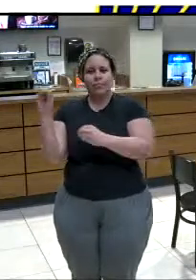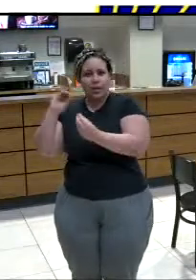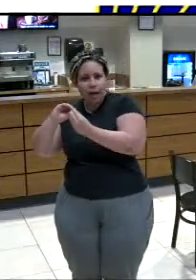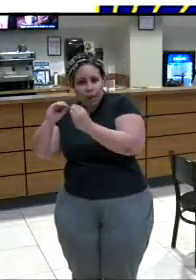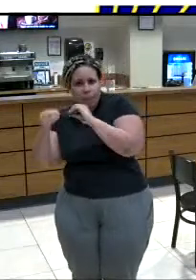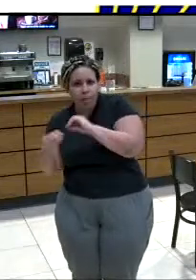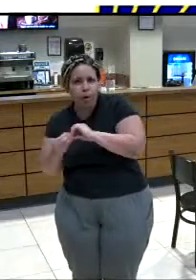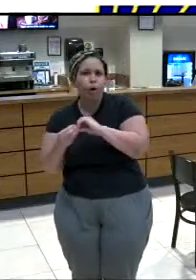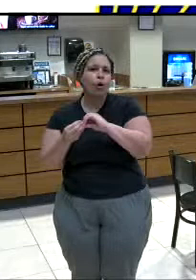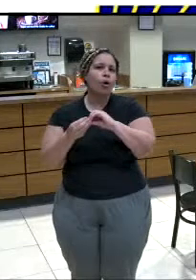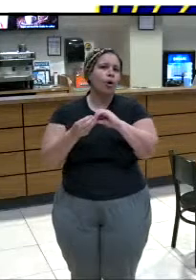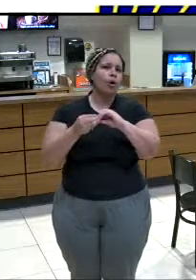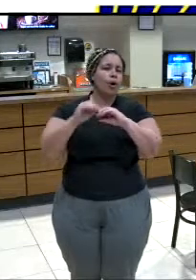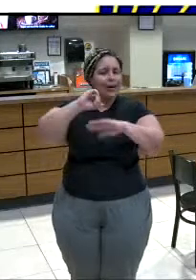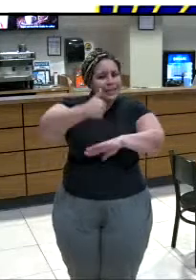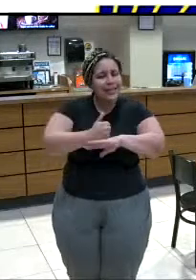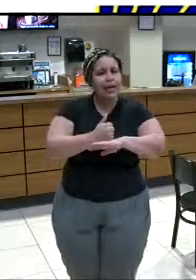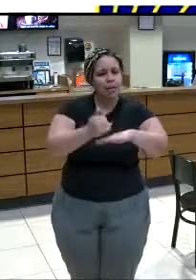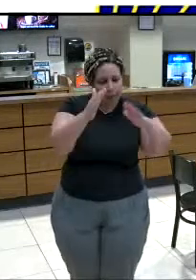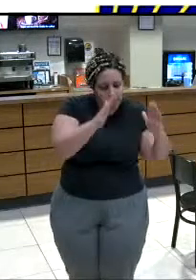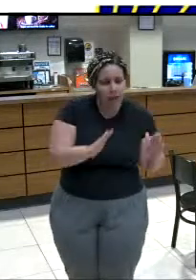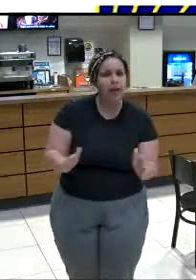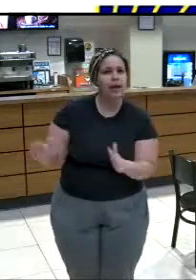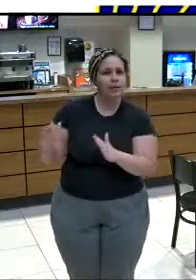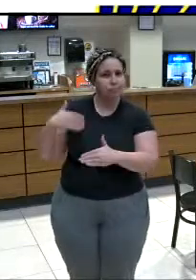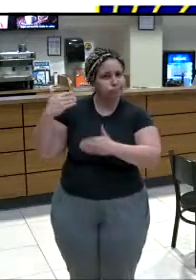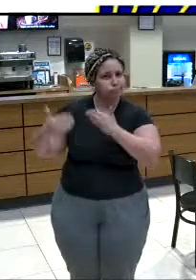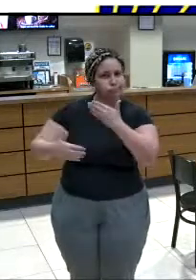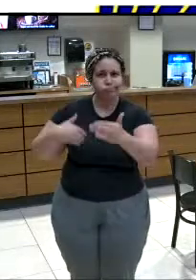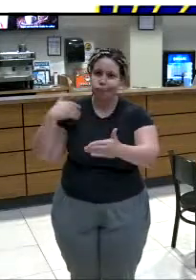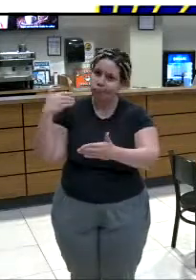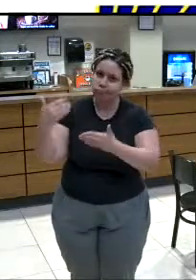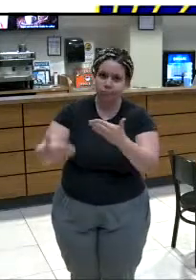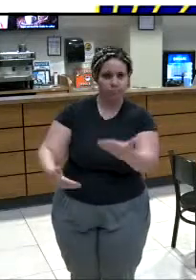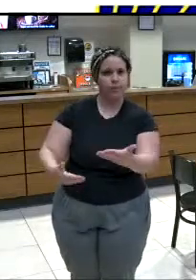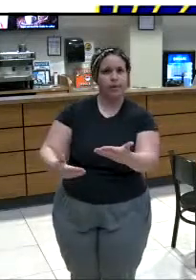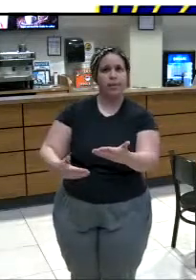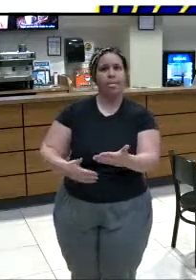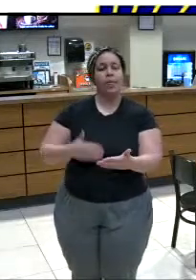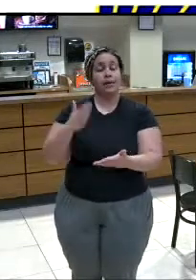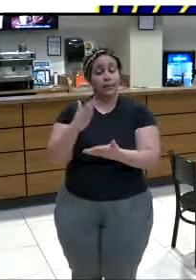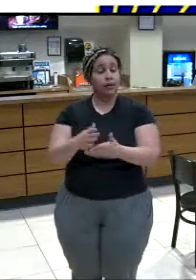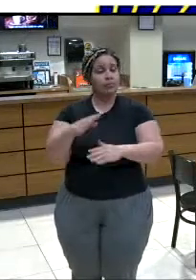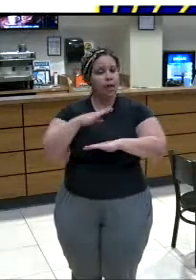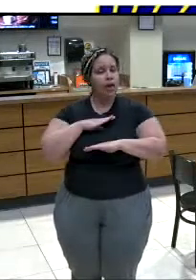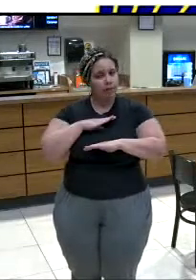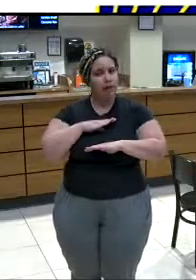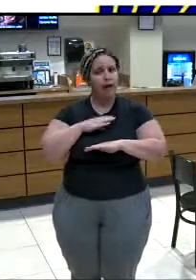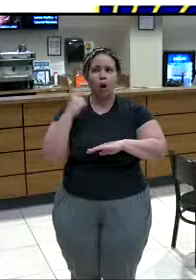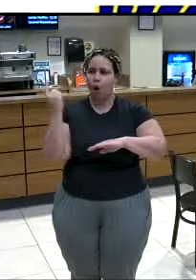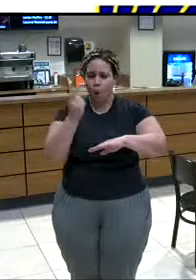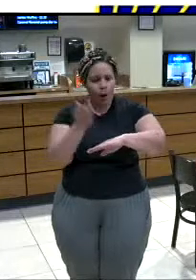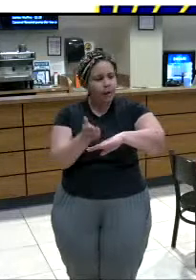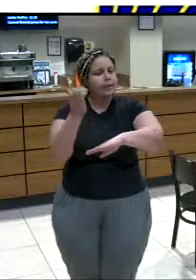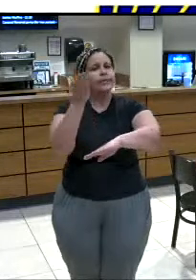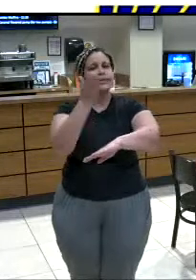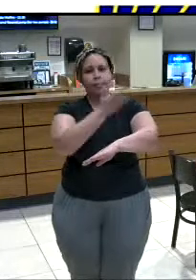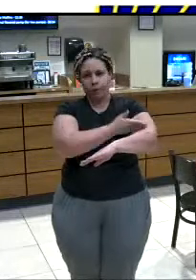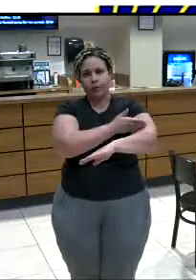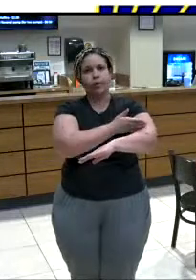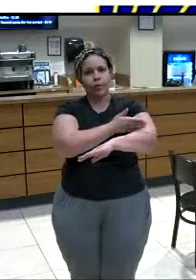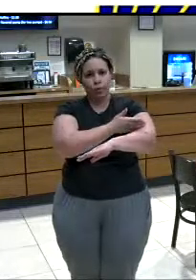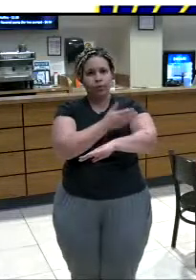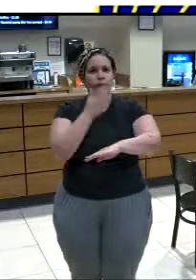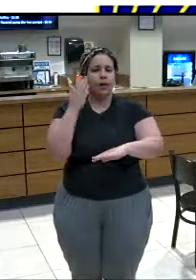process. And some objectives could be met, but they also could always be improved. We must always be looking at them. There's probably